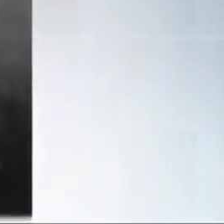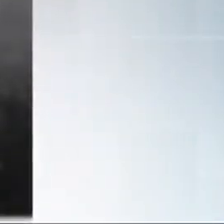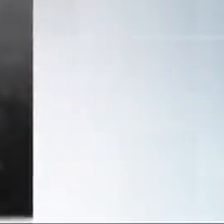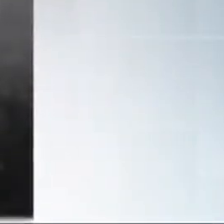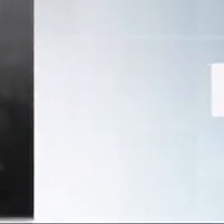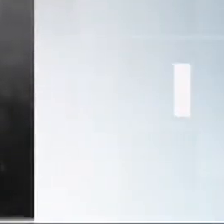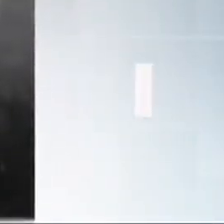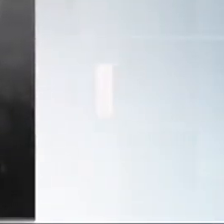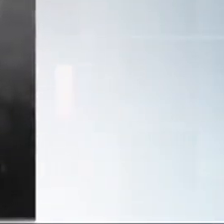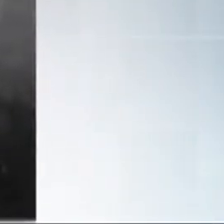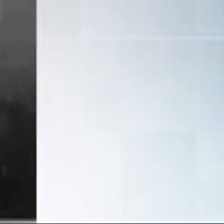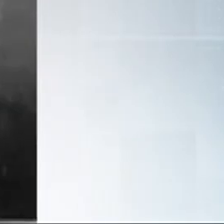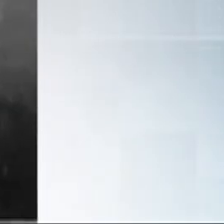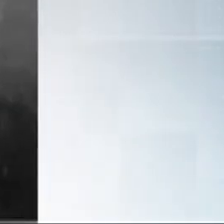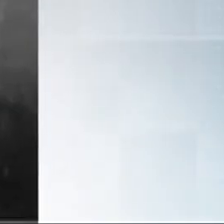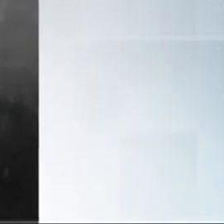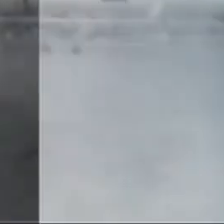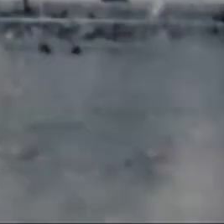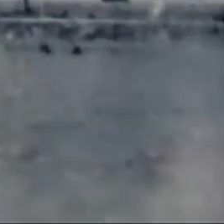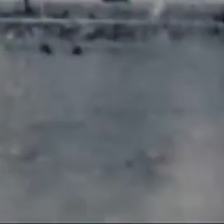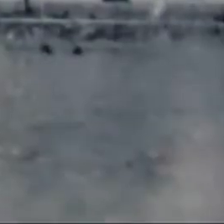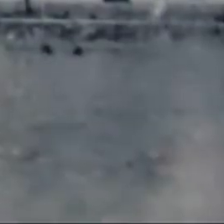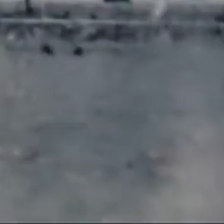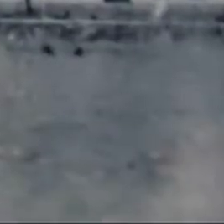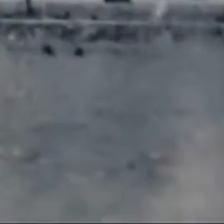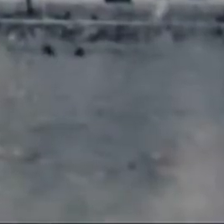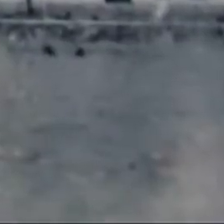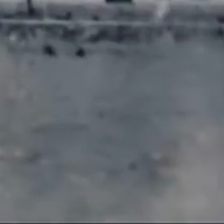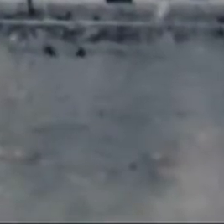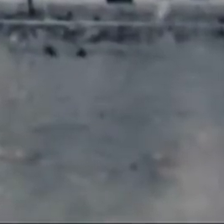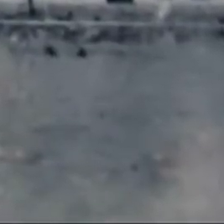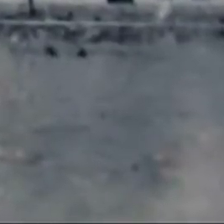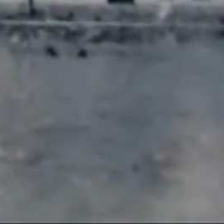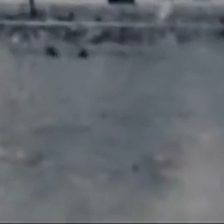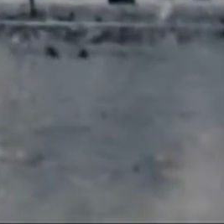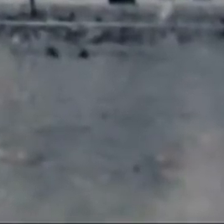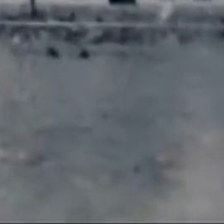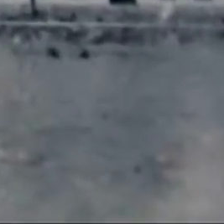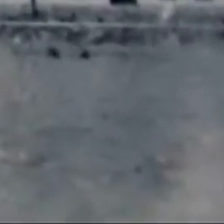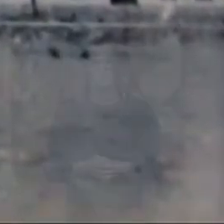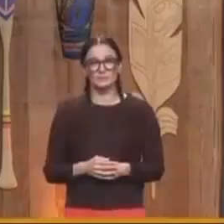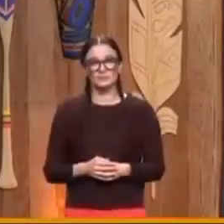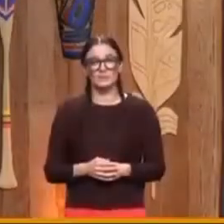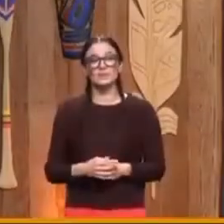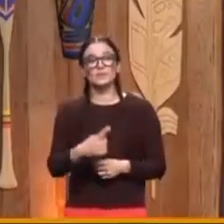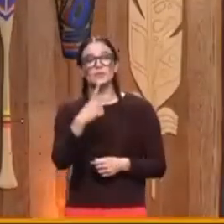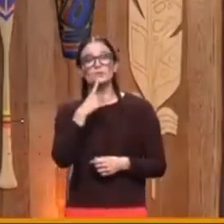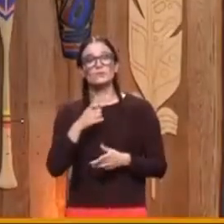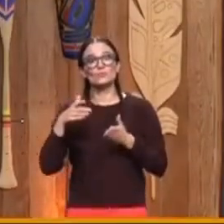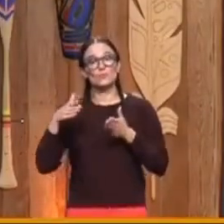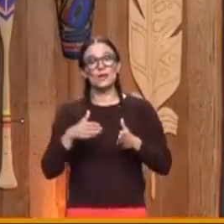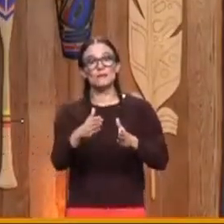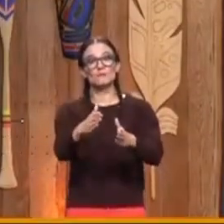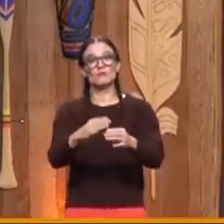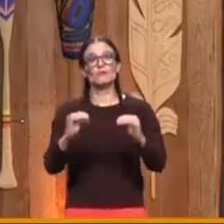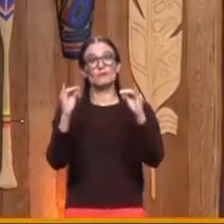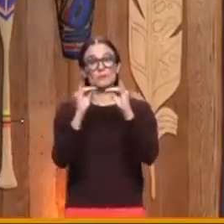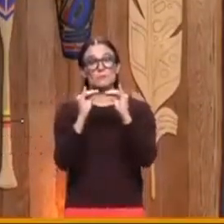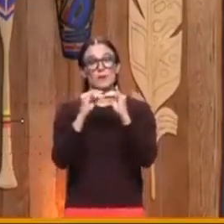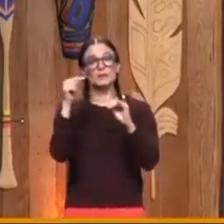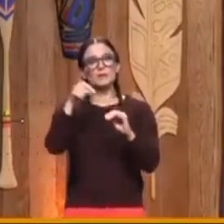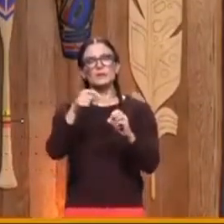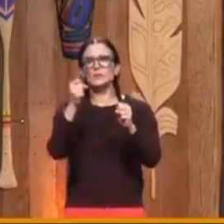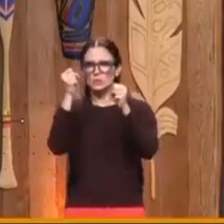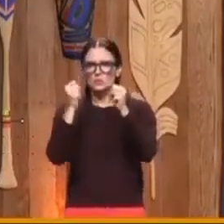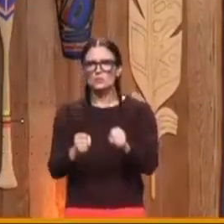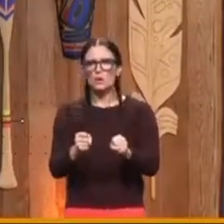children, to the delivery of unsafe care in Indian hospitals, the impact is devastating. The legacy of colonization